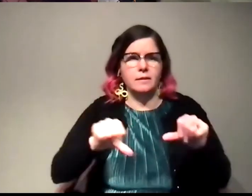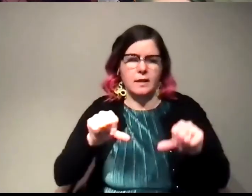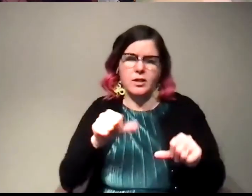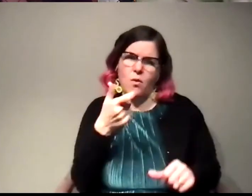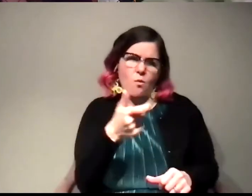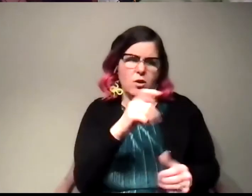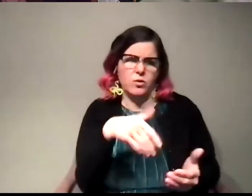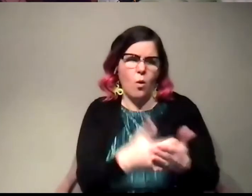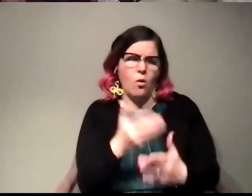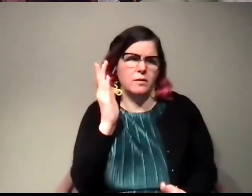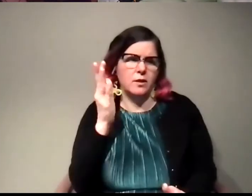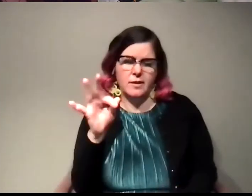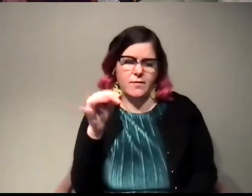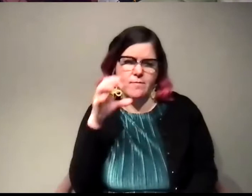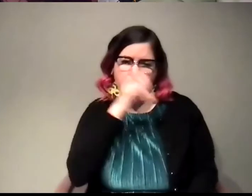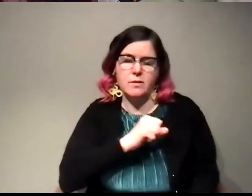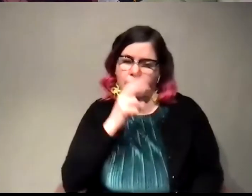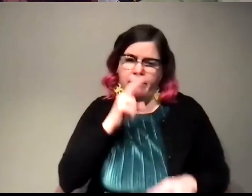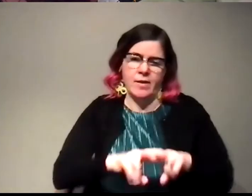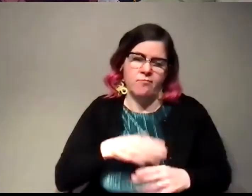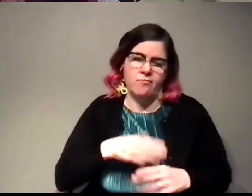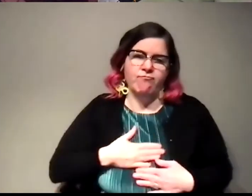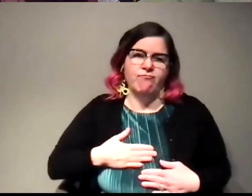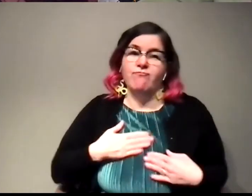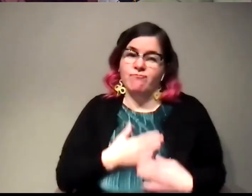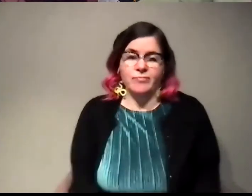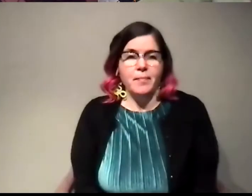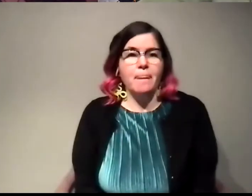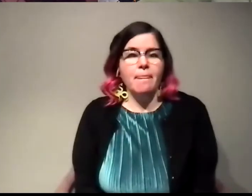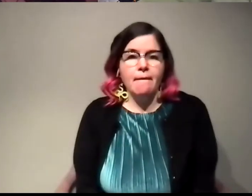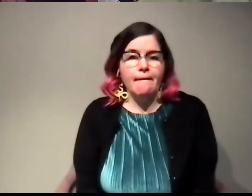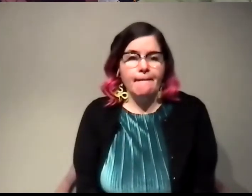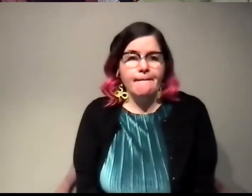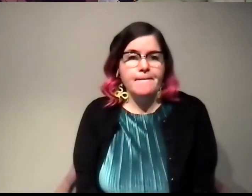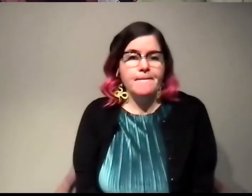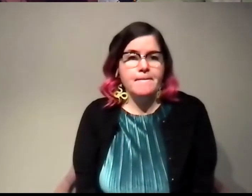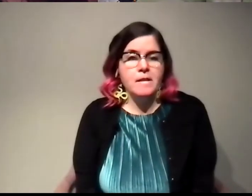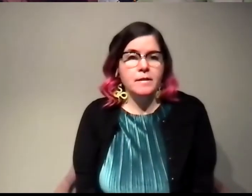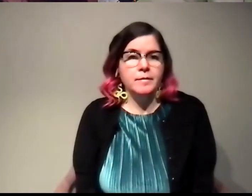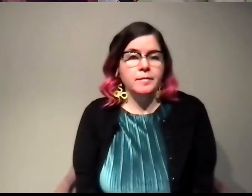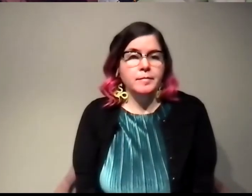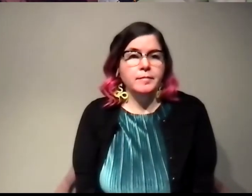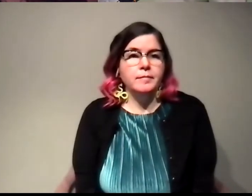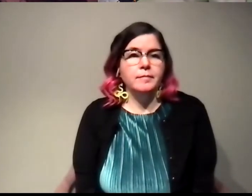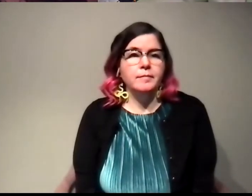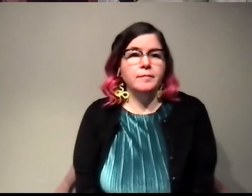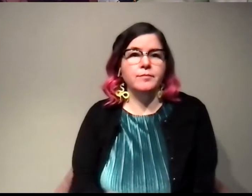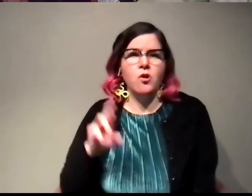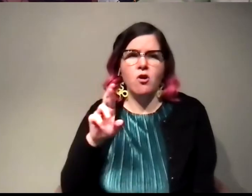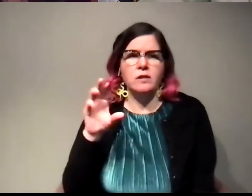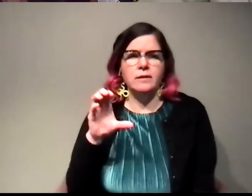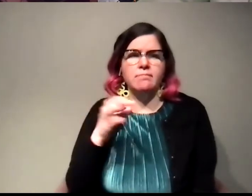session if you didn't catch it. It was a fun one for sure. Let's see. RC would like to know, are there